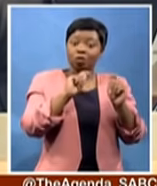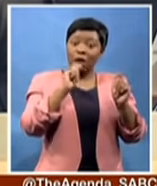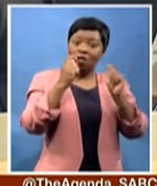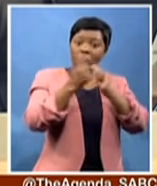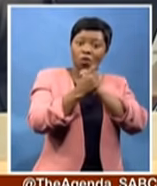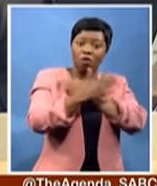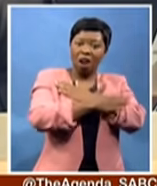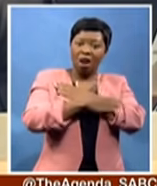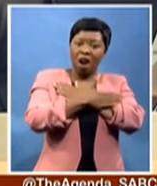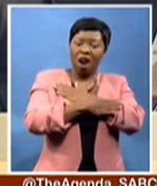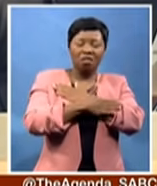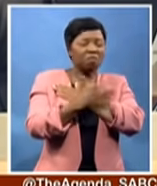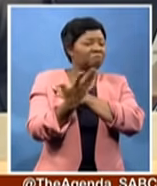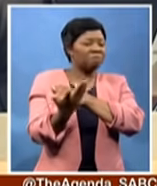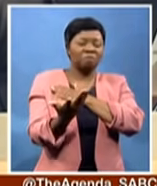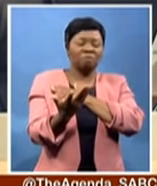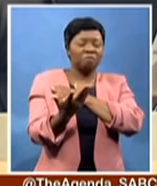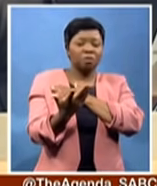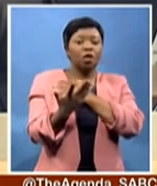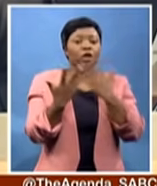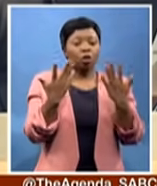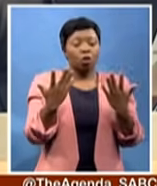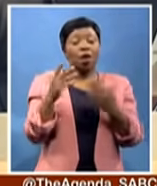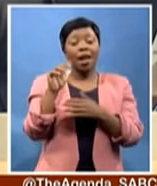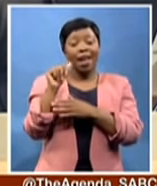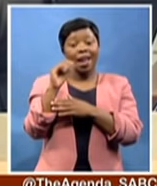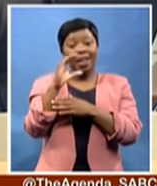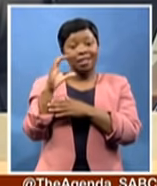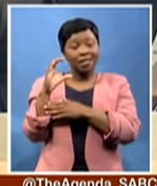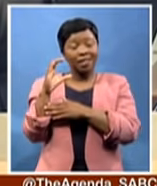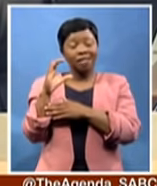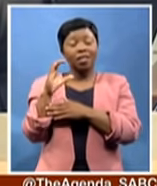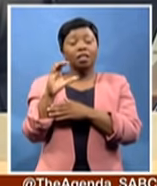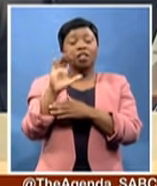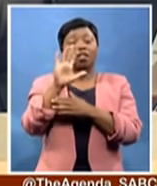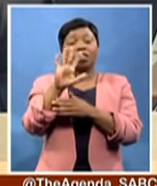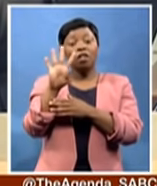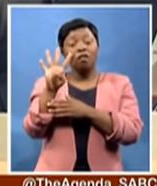reasons that the ANC's 54th National Conference in December 2017